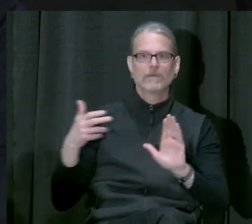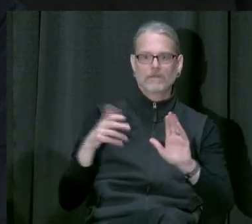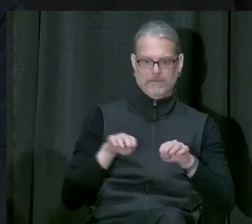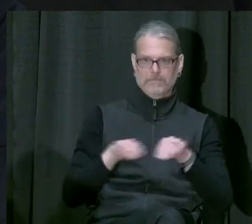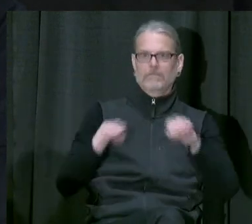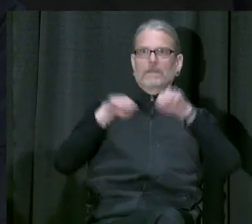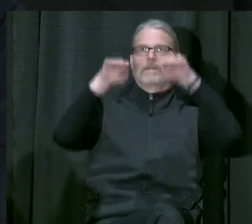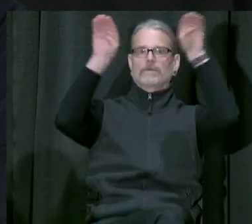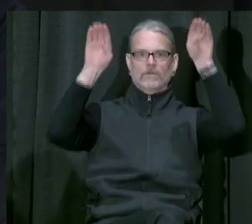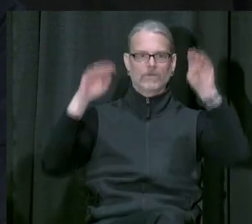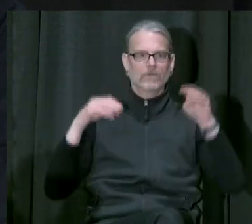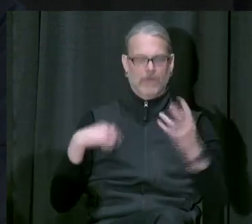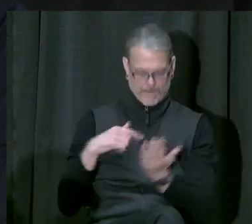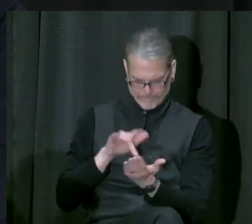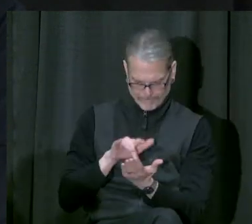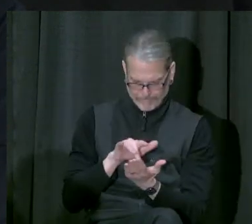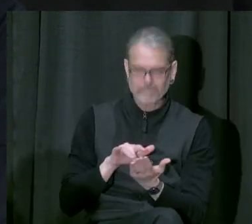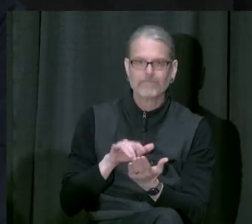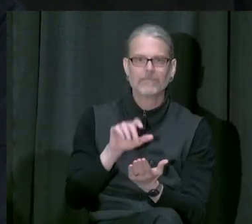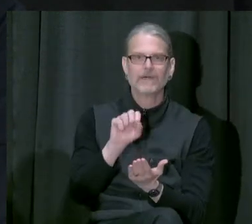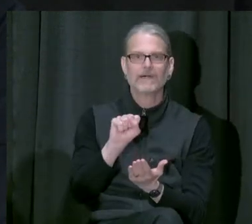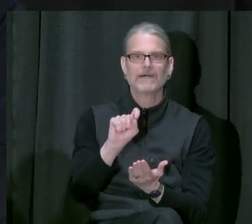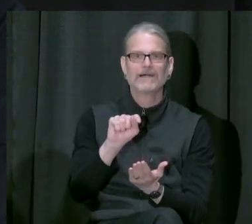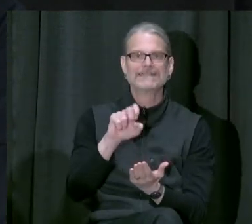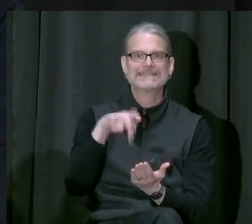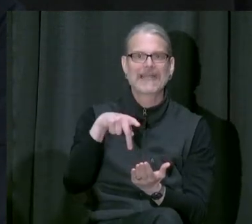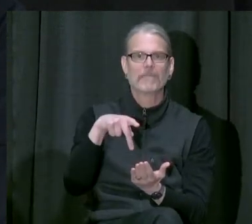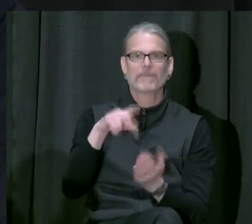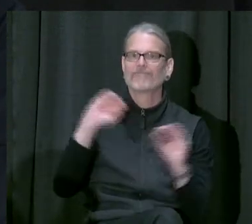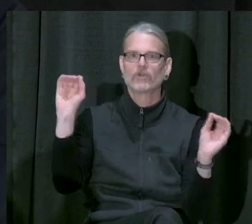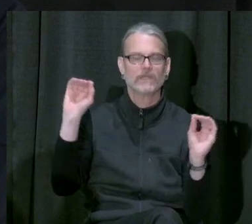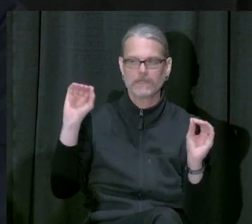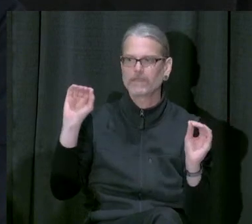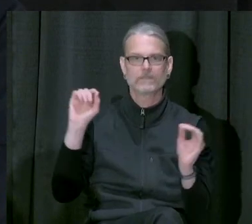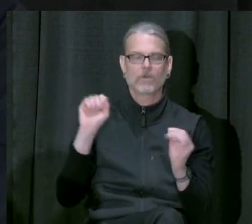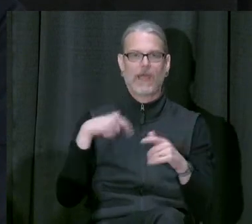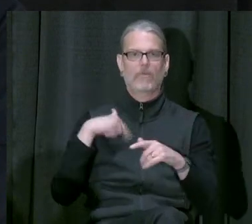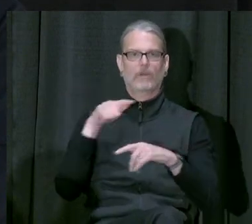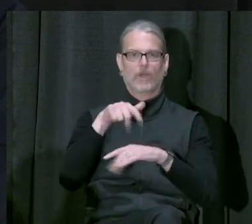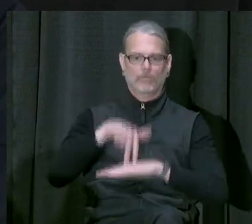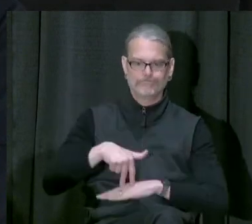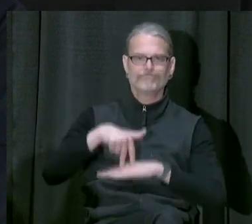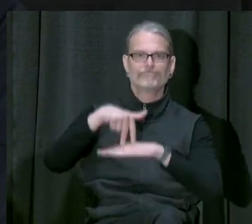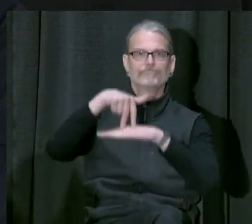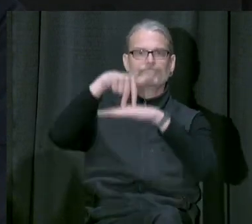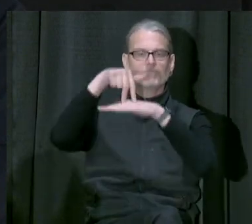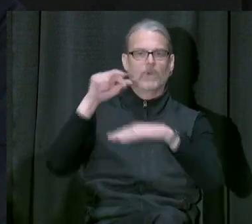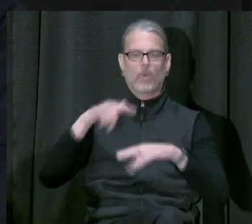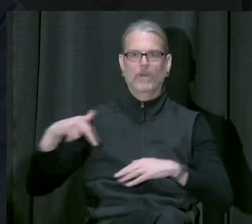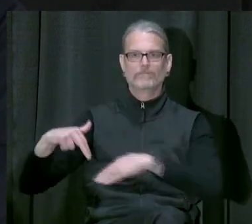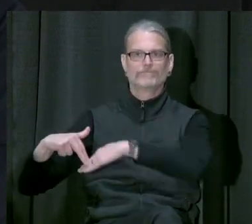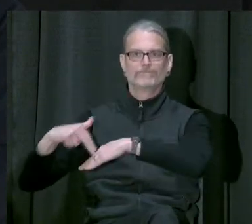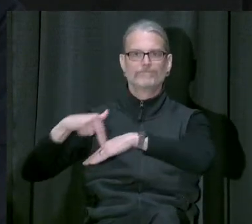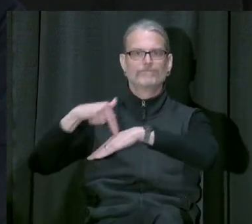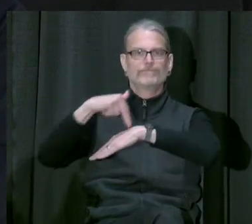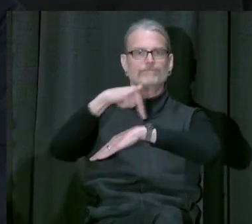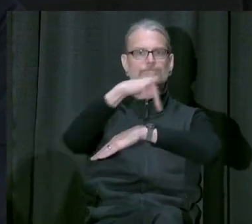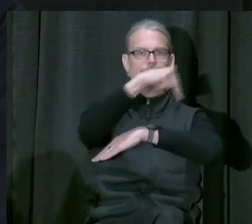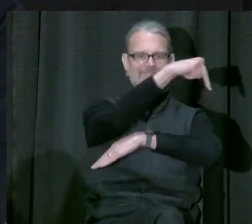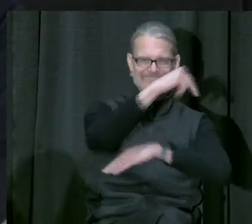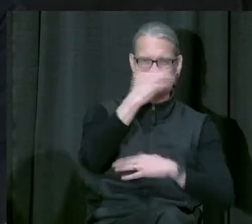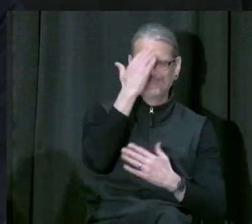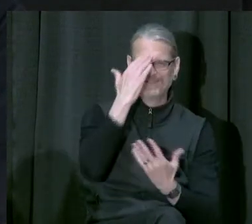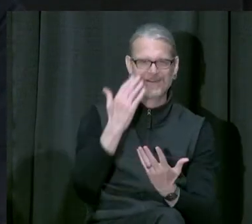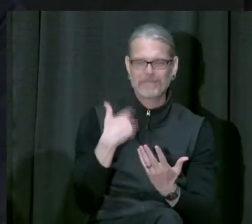I put it into step-free mode and just take the elevator or not and take the escalator and the stairs. I learned my way around, and it